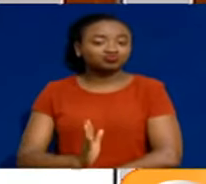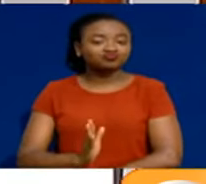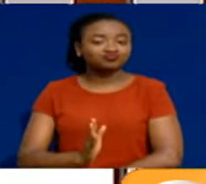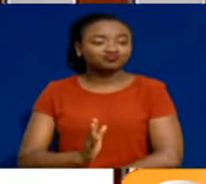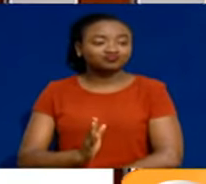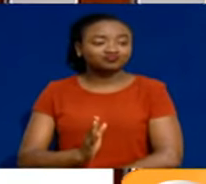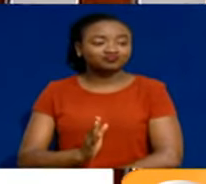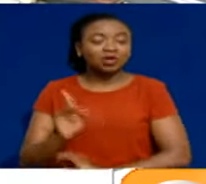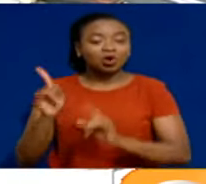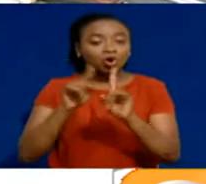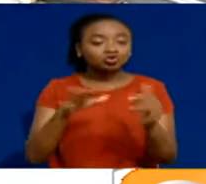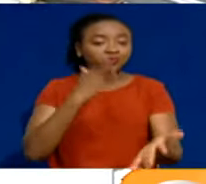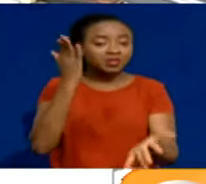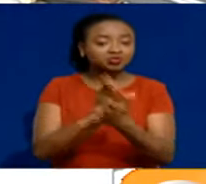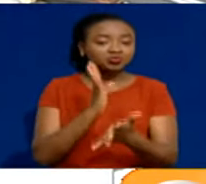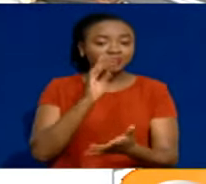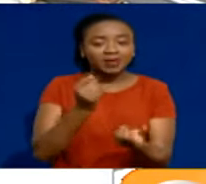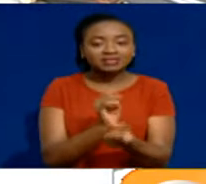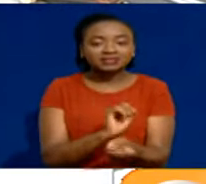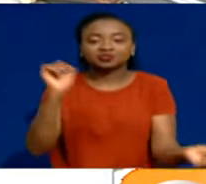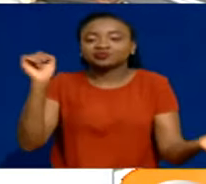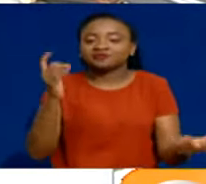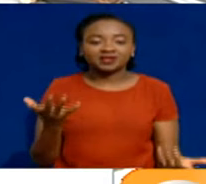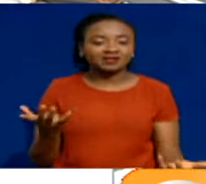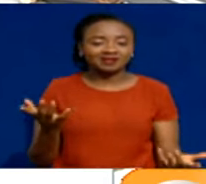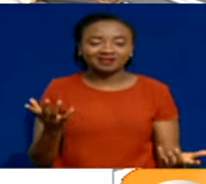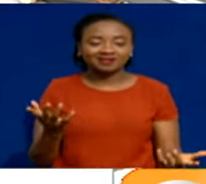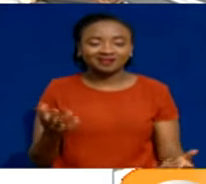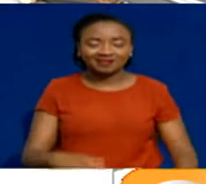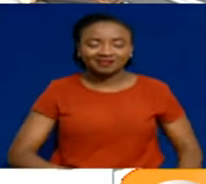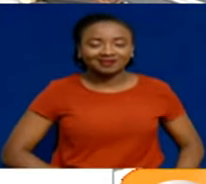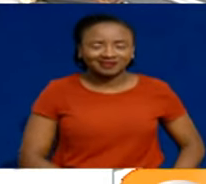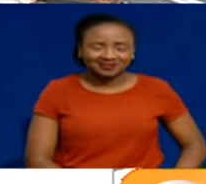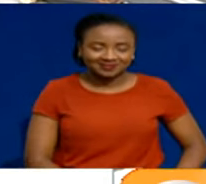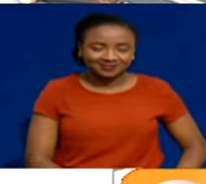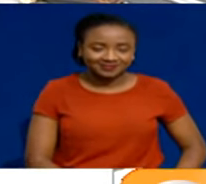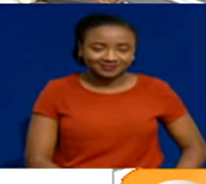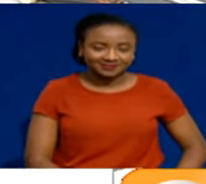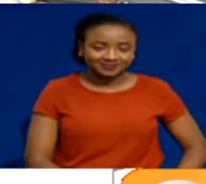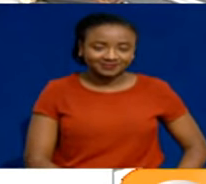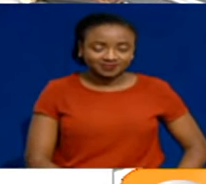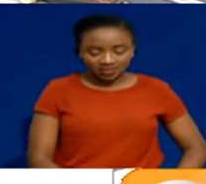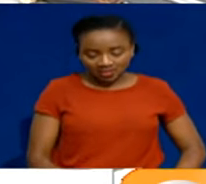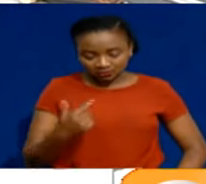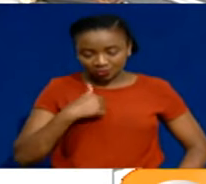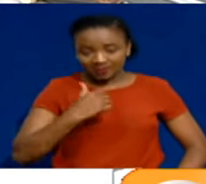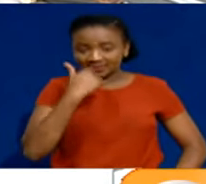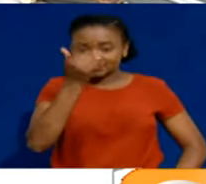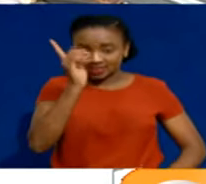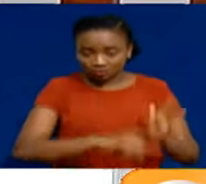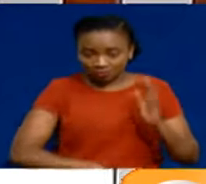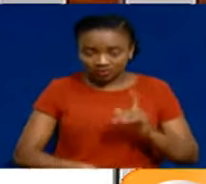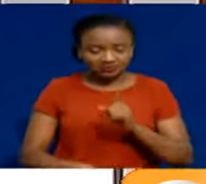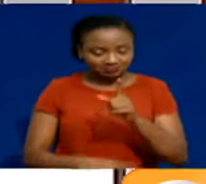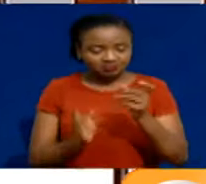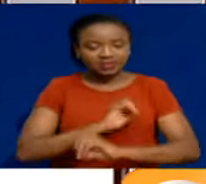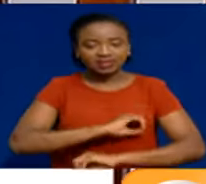Yeah, the truth will also set you free, they say. Absolutely. So what I'm telling you is that